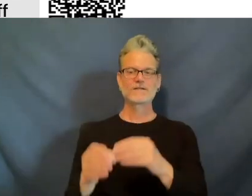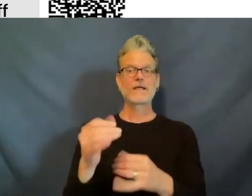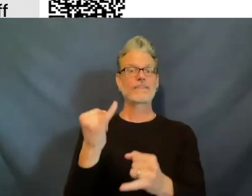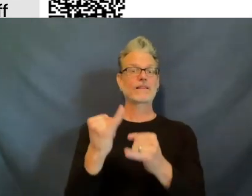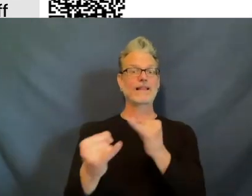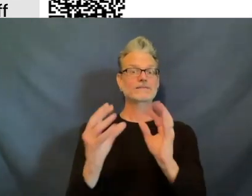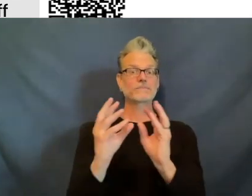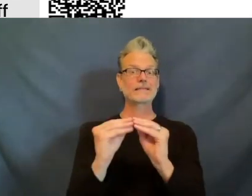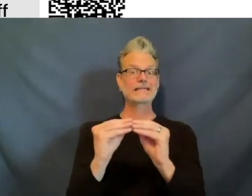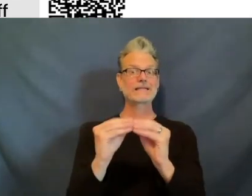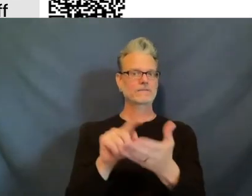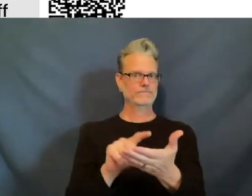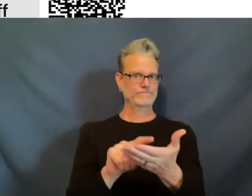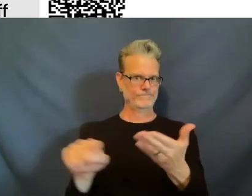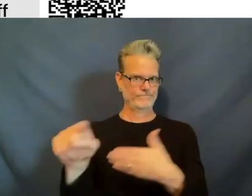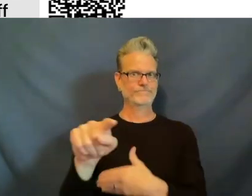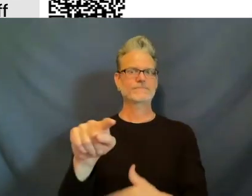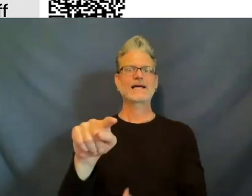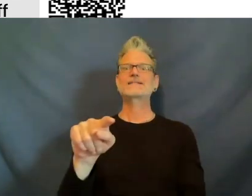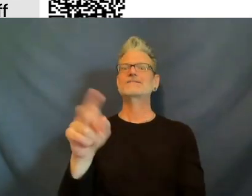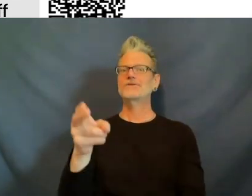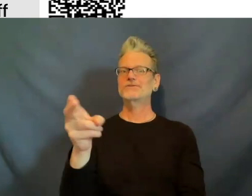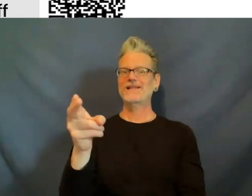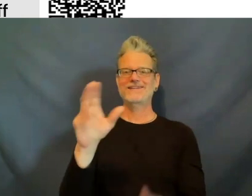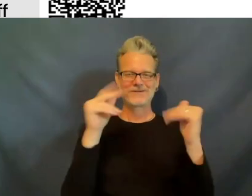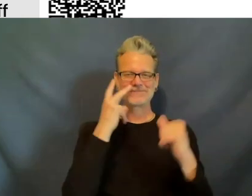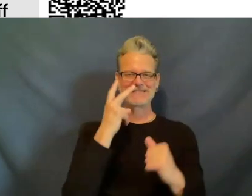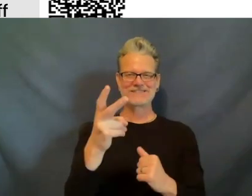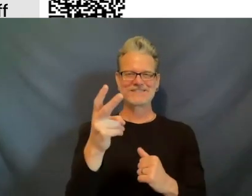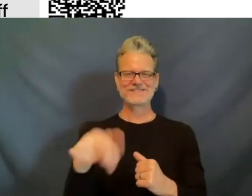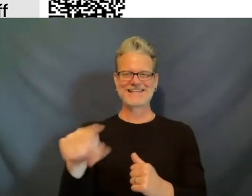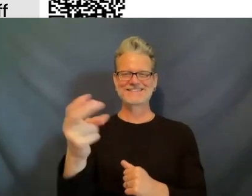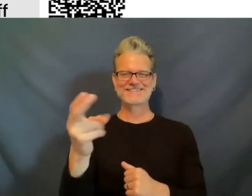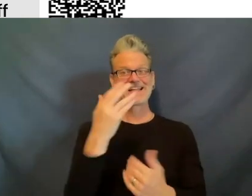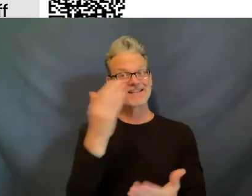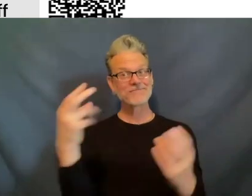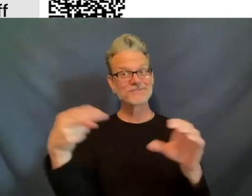session is happening a week from today. So we hope to see you then. And thanks so much, everyone, for joining.